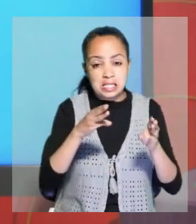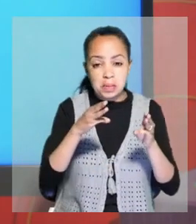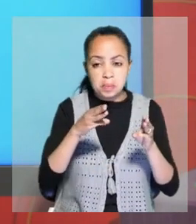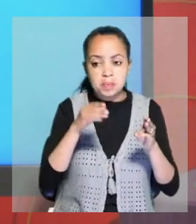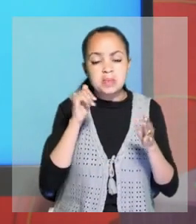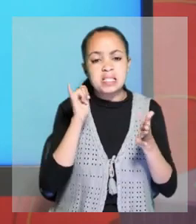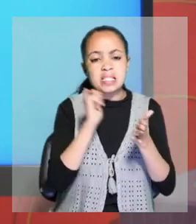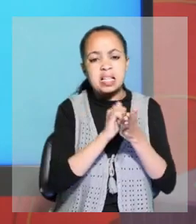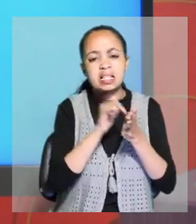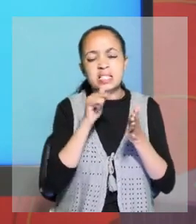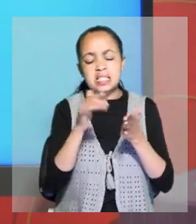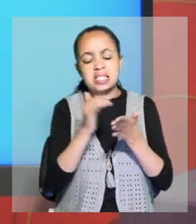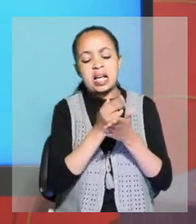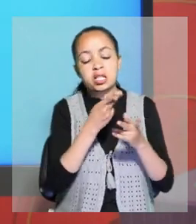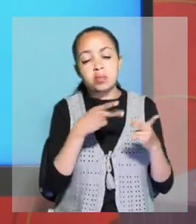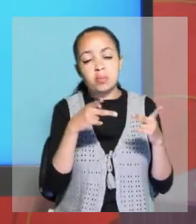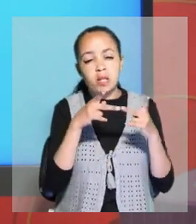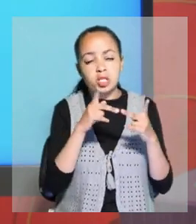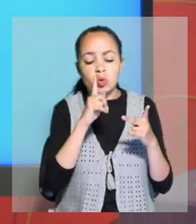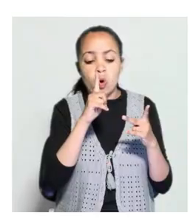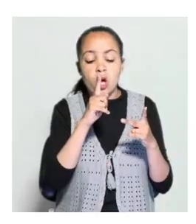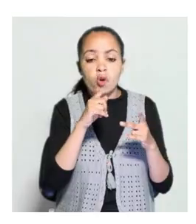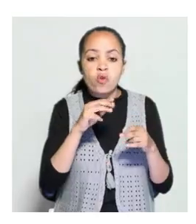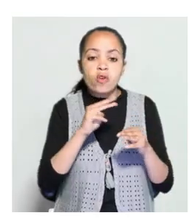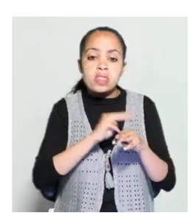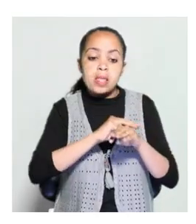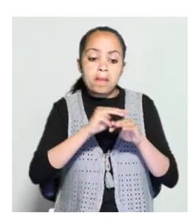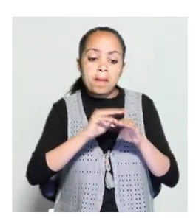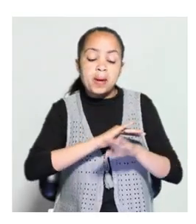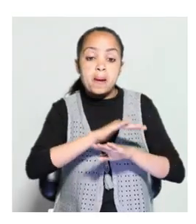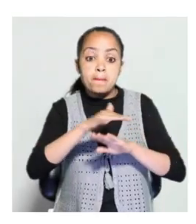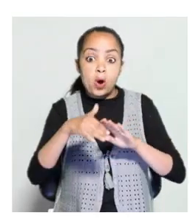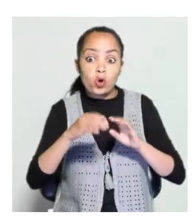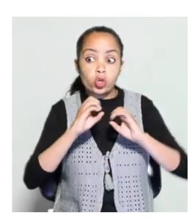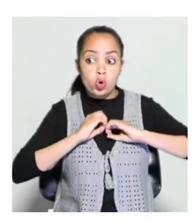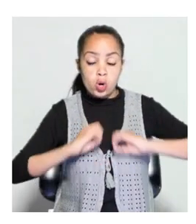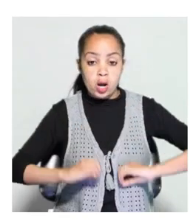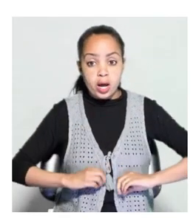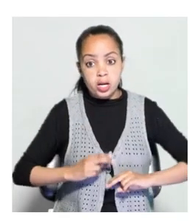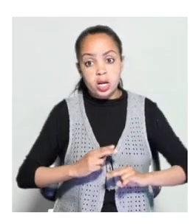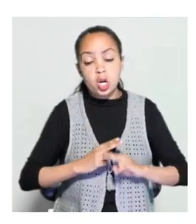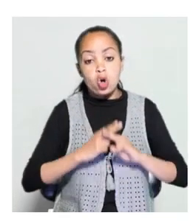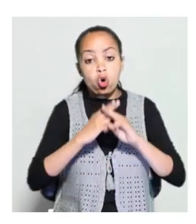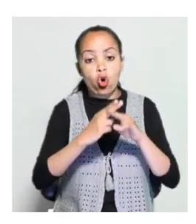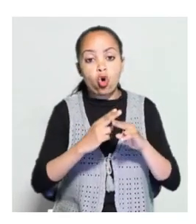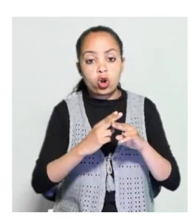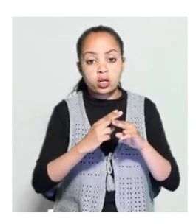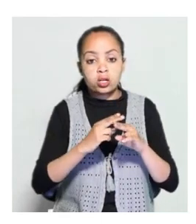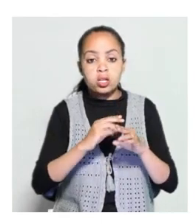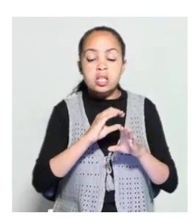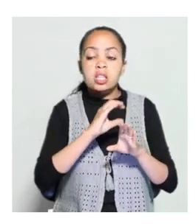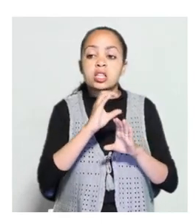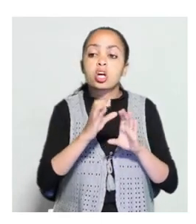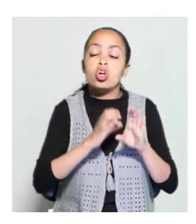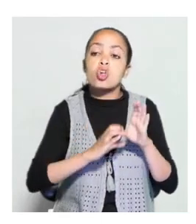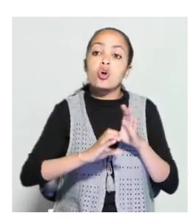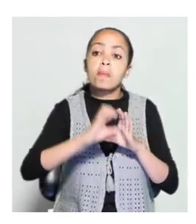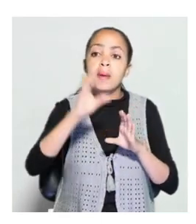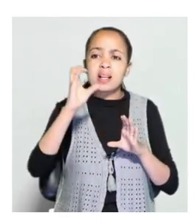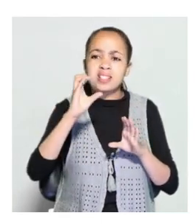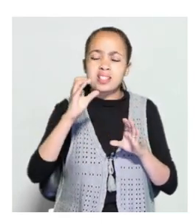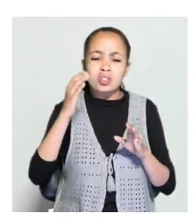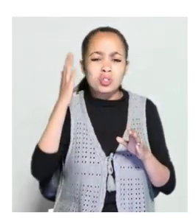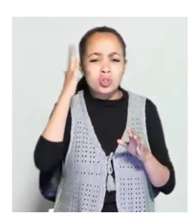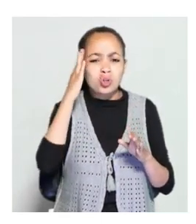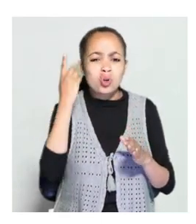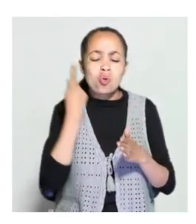ecosystem, that it is takes place one of a membrane bounded organelle called chloroplast. Student, do you